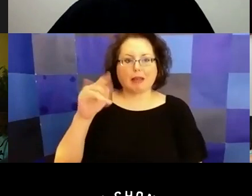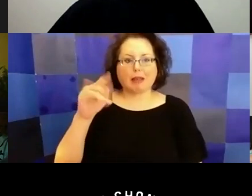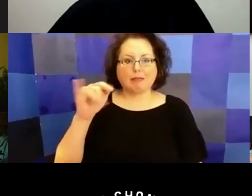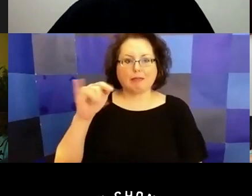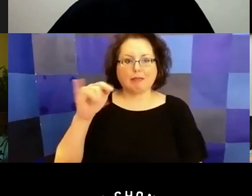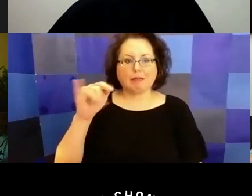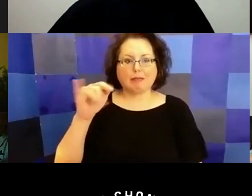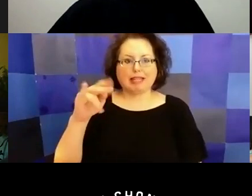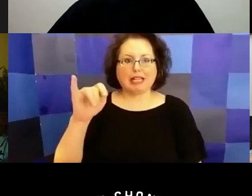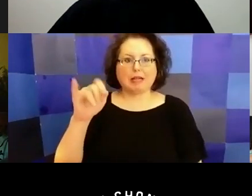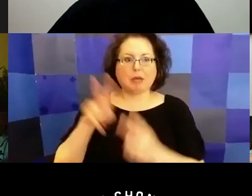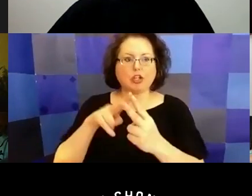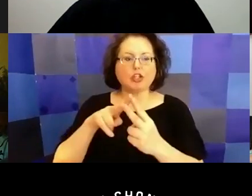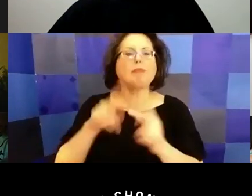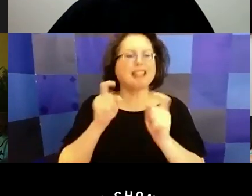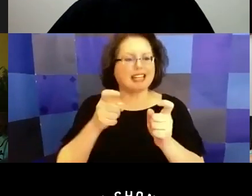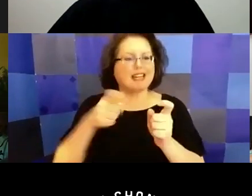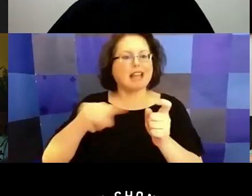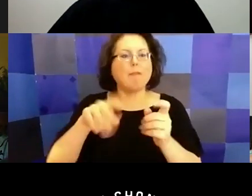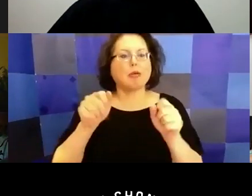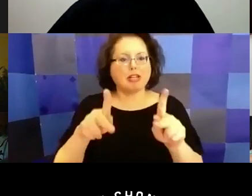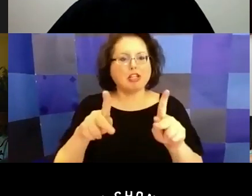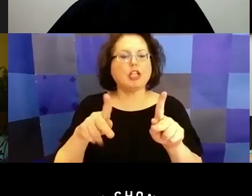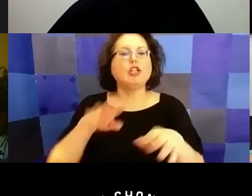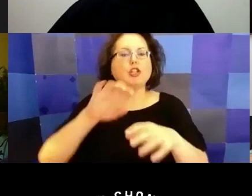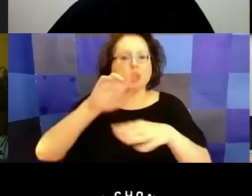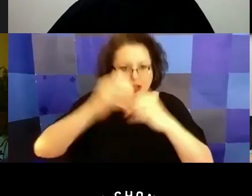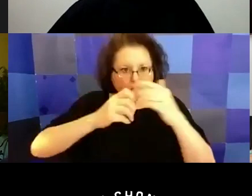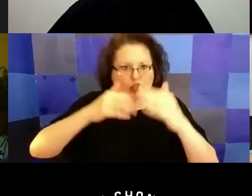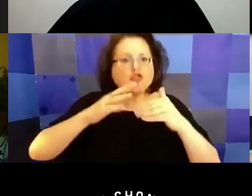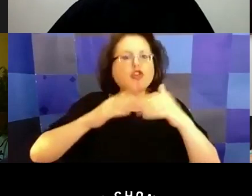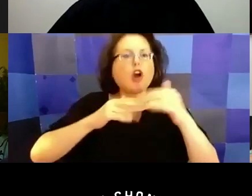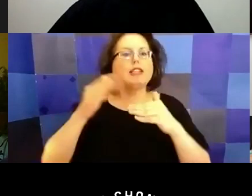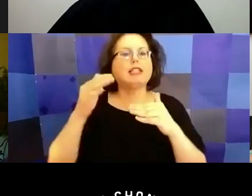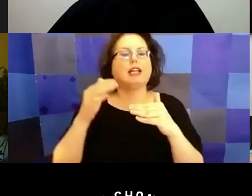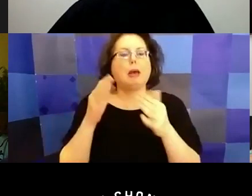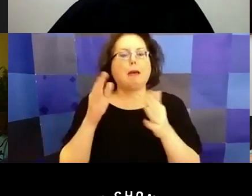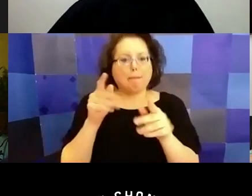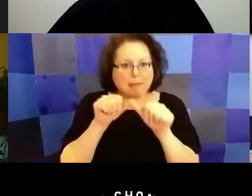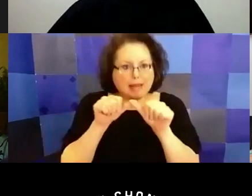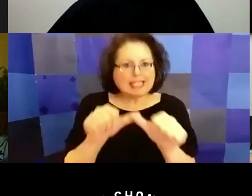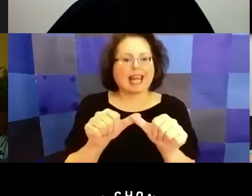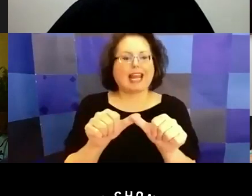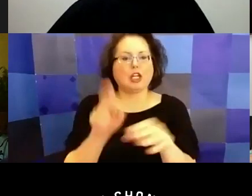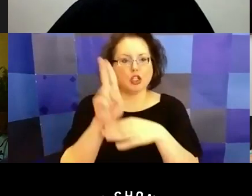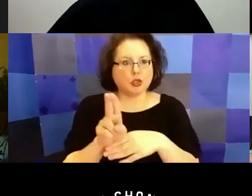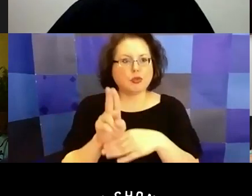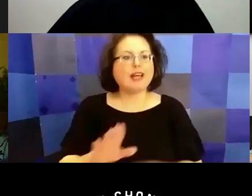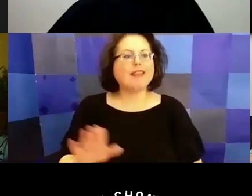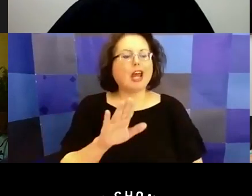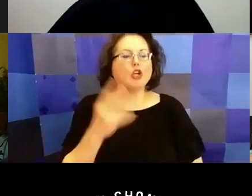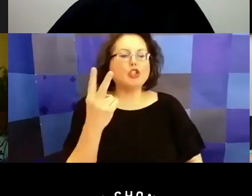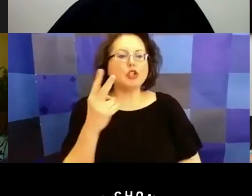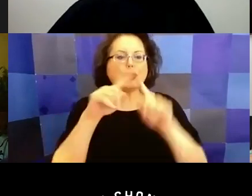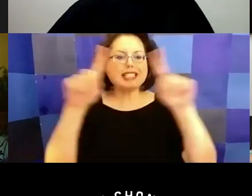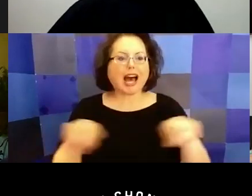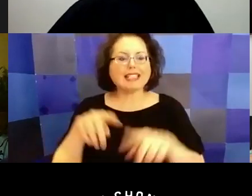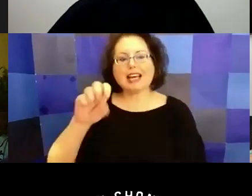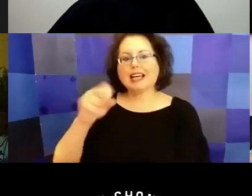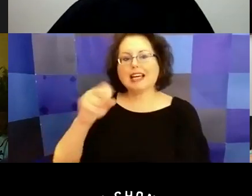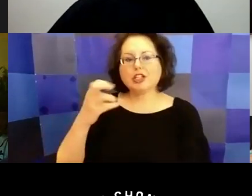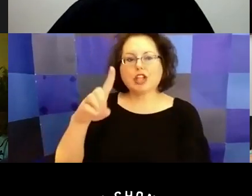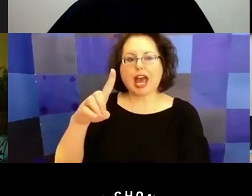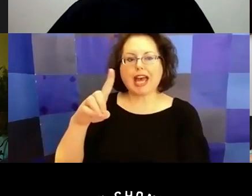to construct, maintain, and use at their own cost and expense to project and size a shed style awning and